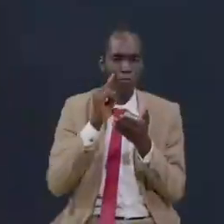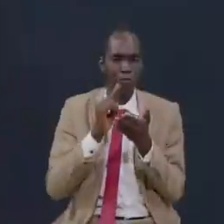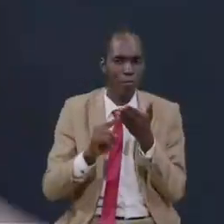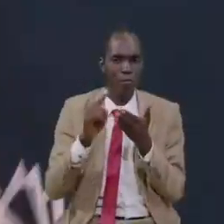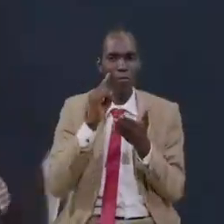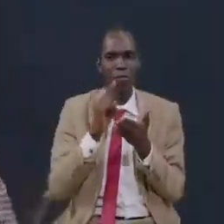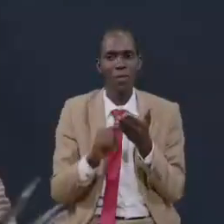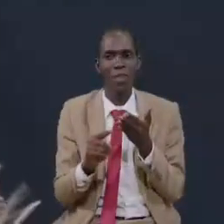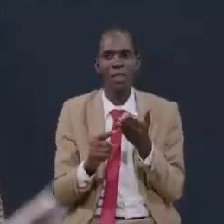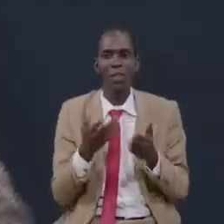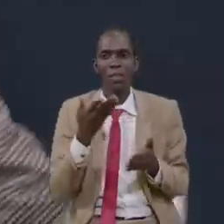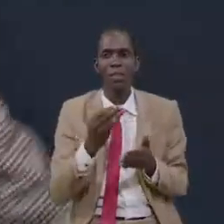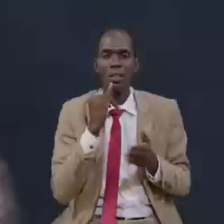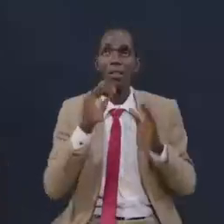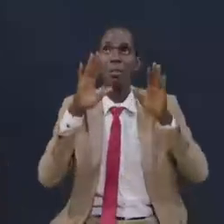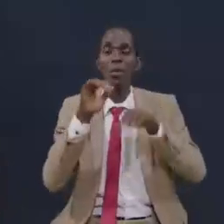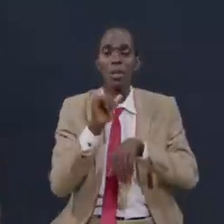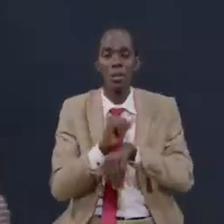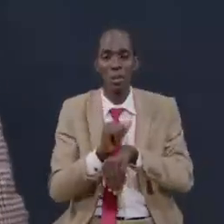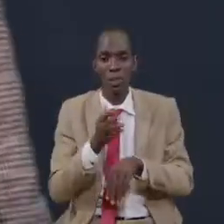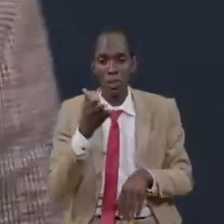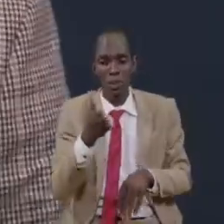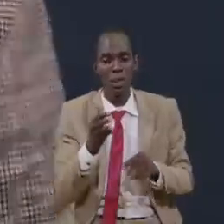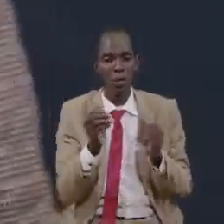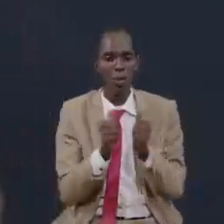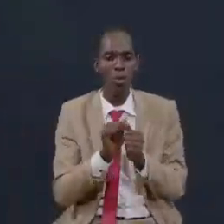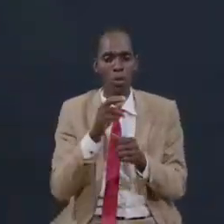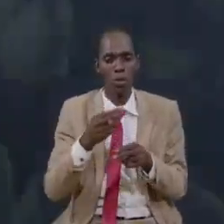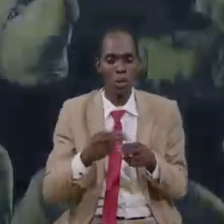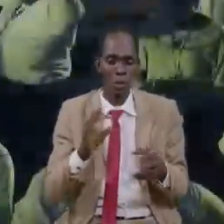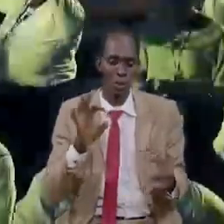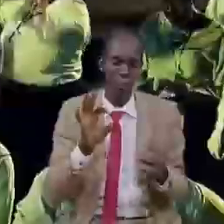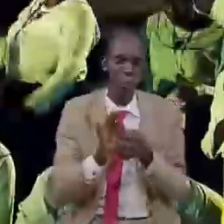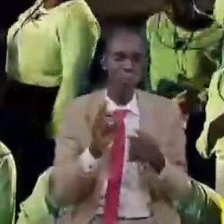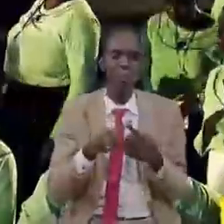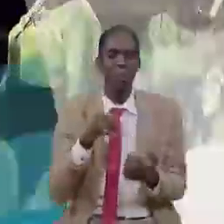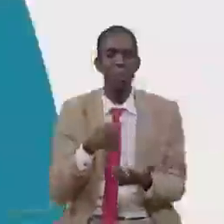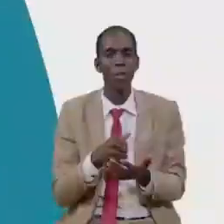a miracle there with your name attached onto it. Check up.